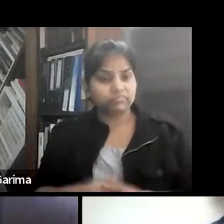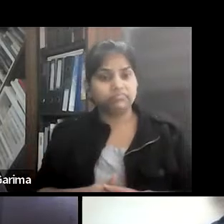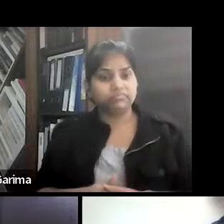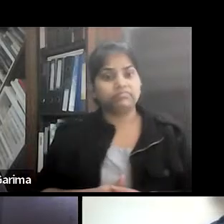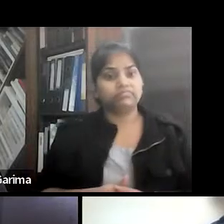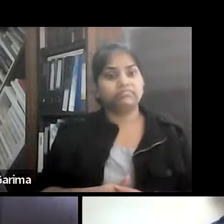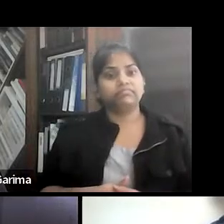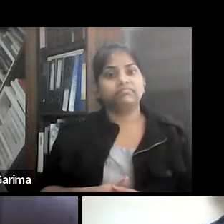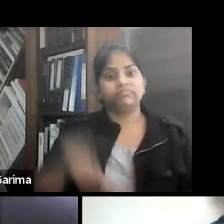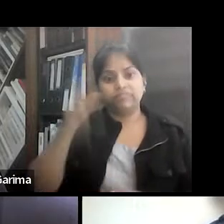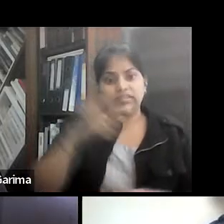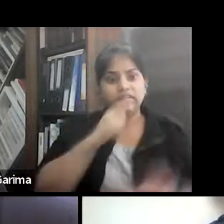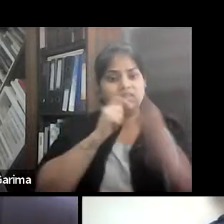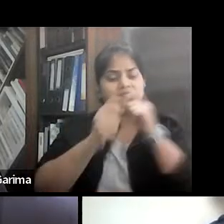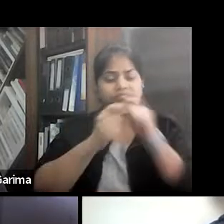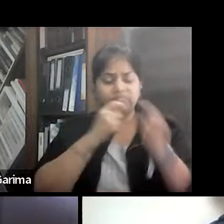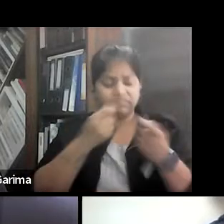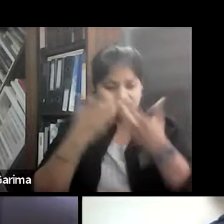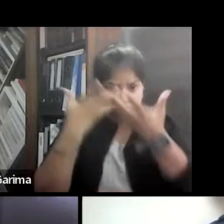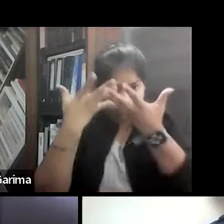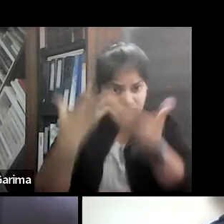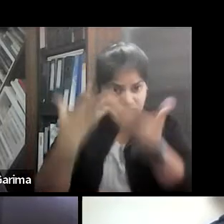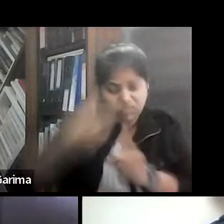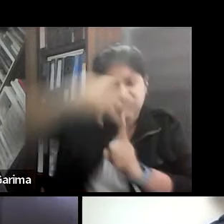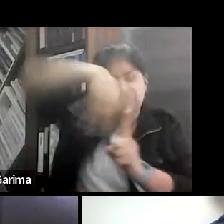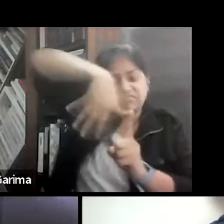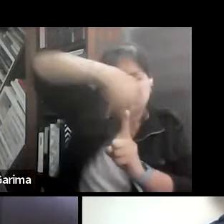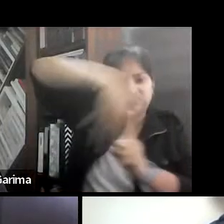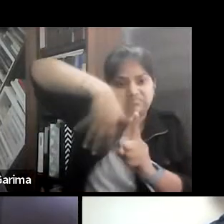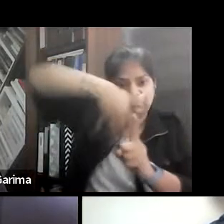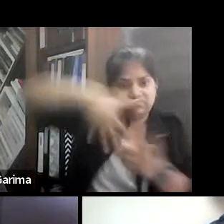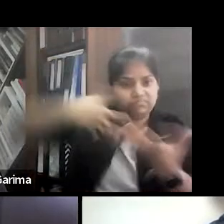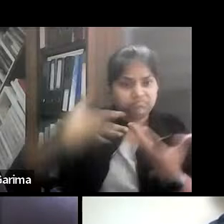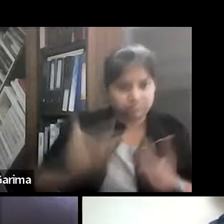media inquires a lot of their background, why